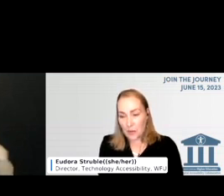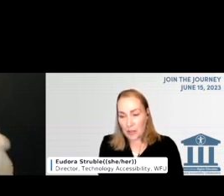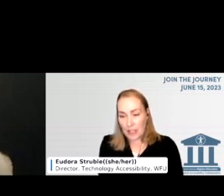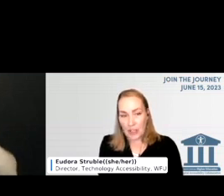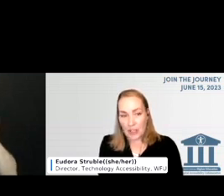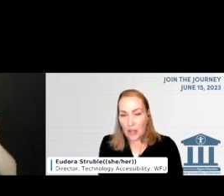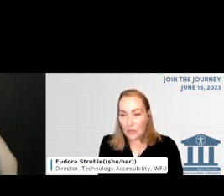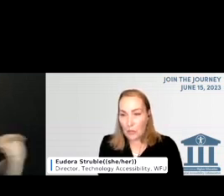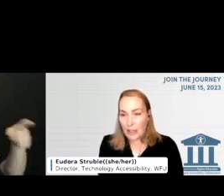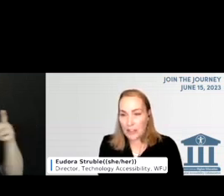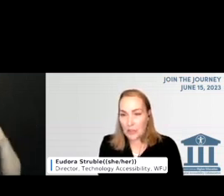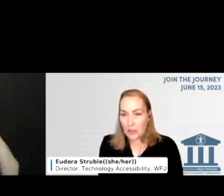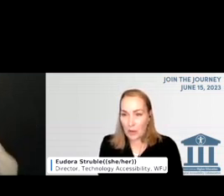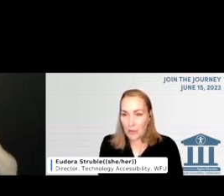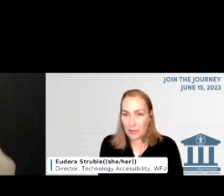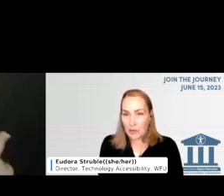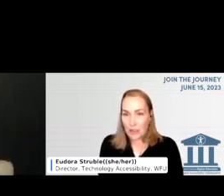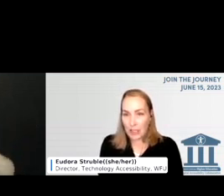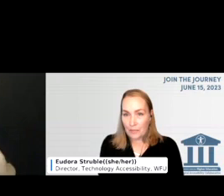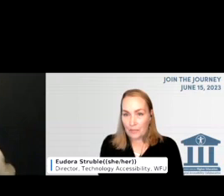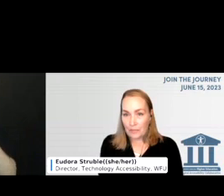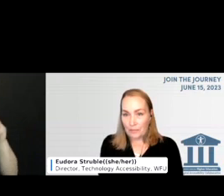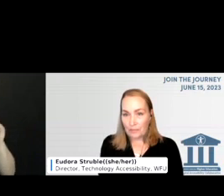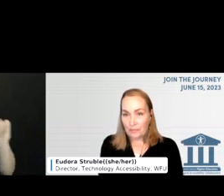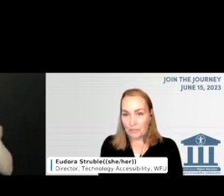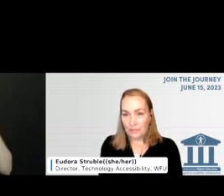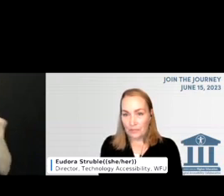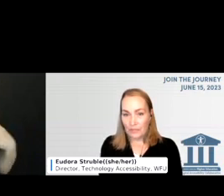you again for being here. Rebecca, do you want to wrap us up for the day?